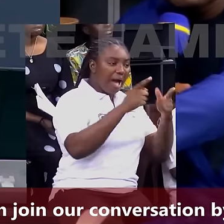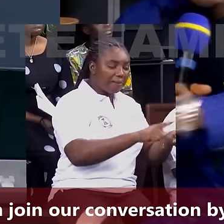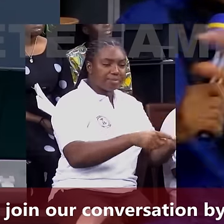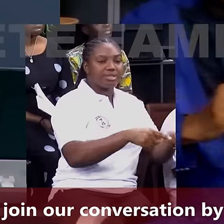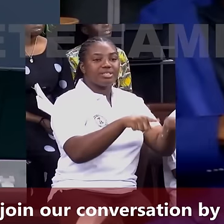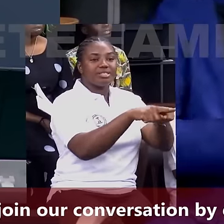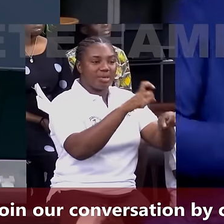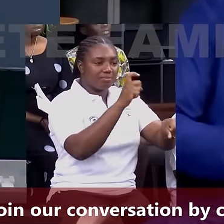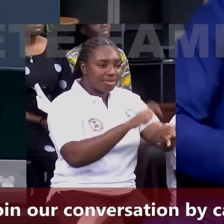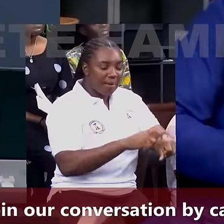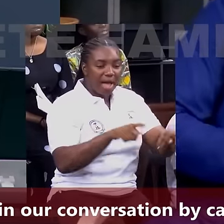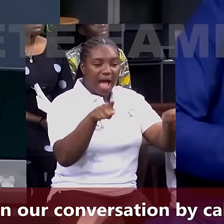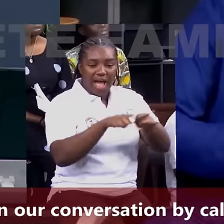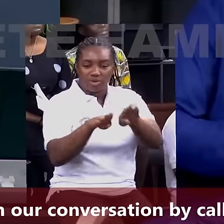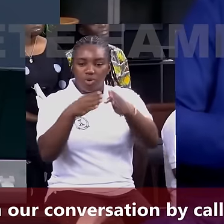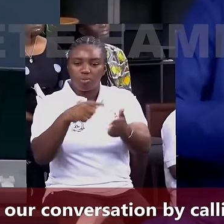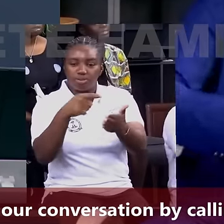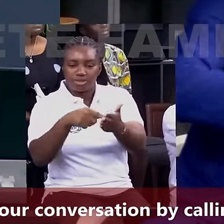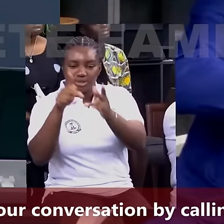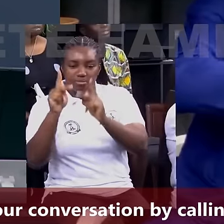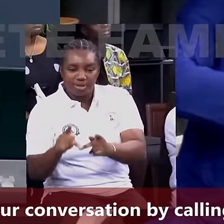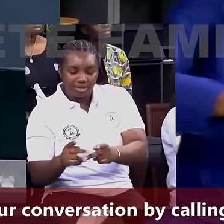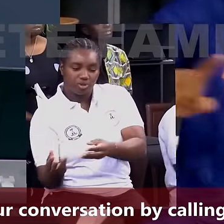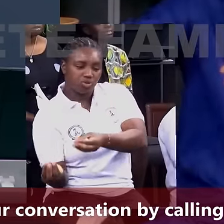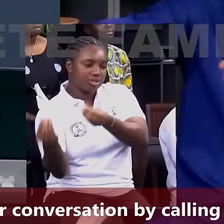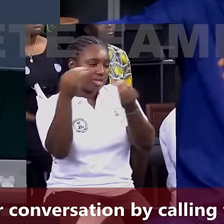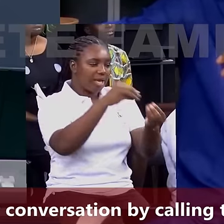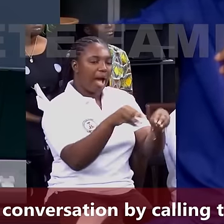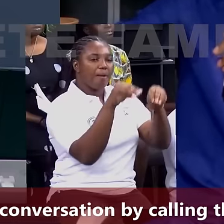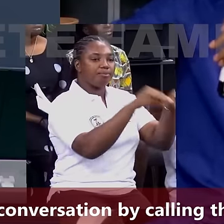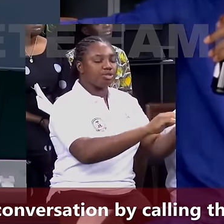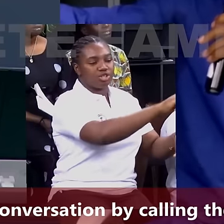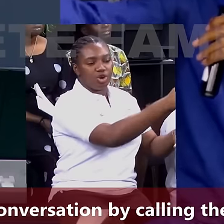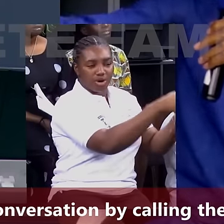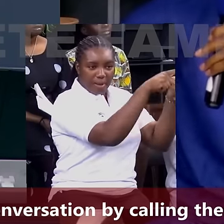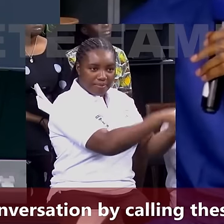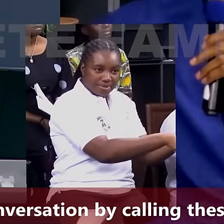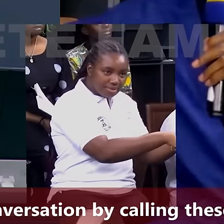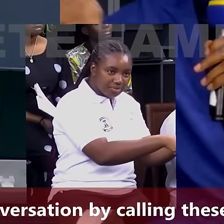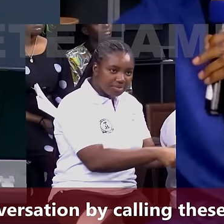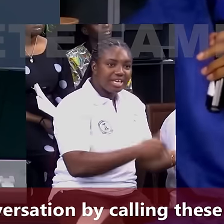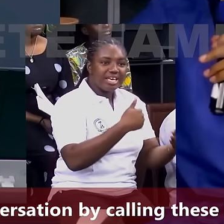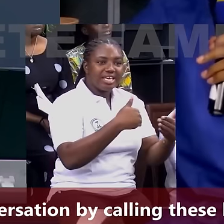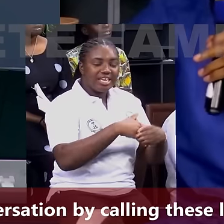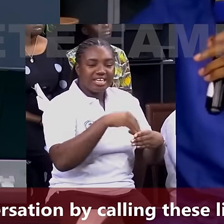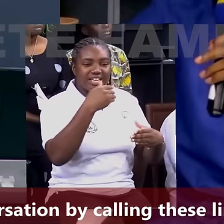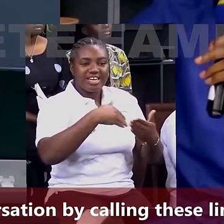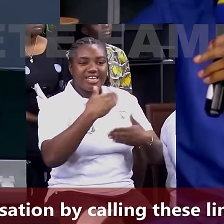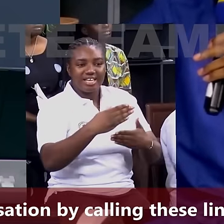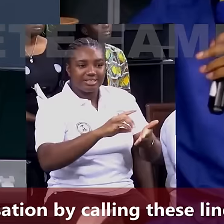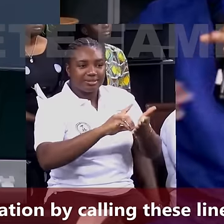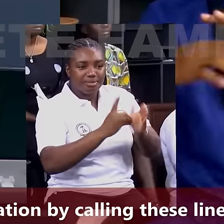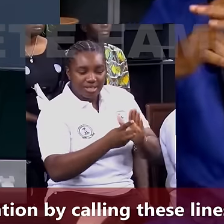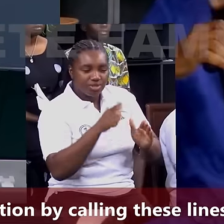you open this patient. As you are taking it from this patient, you are taking it across. Within the next minute, you are inserting it in the other